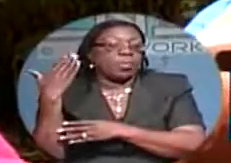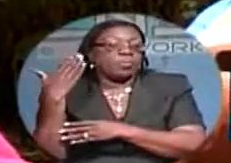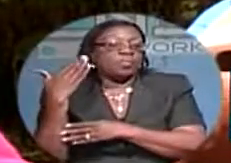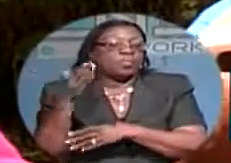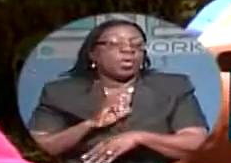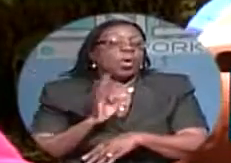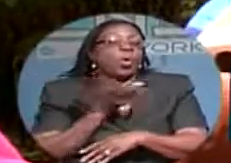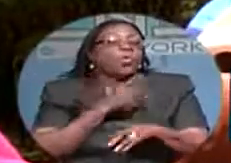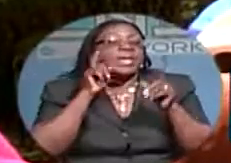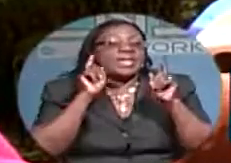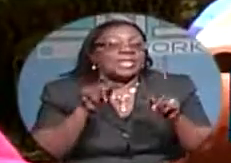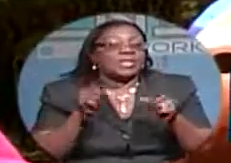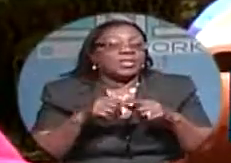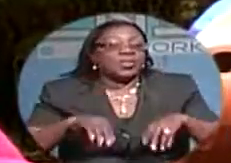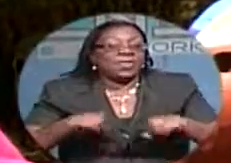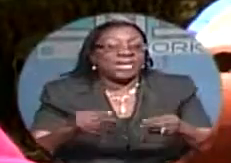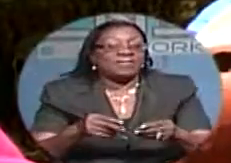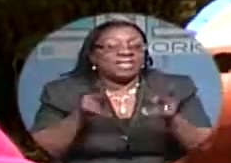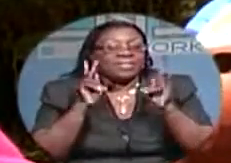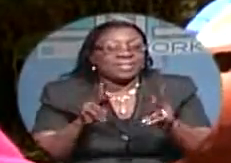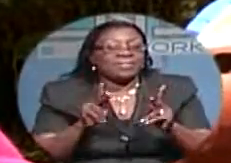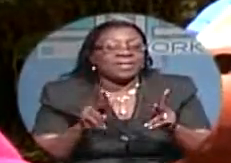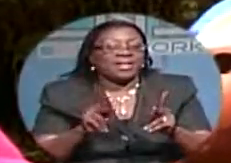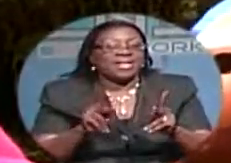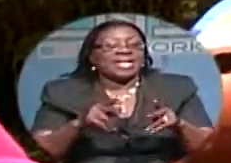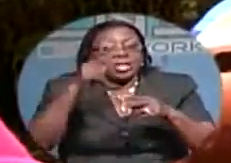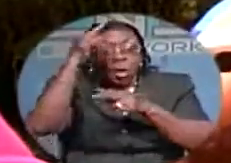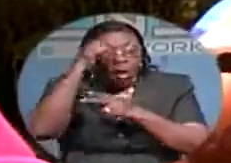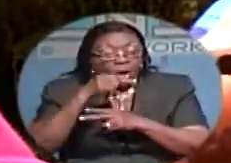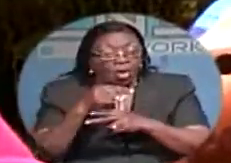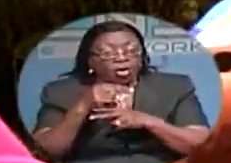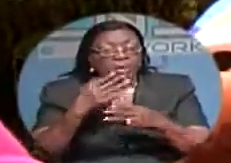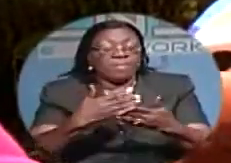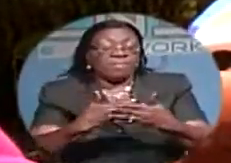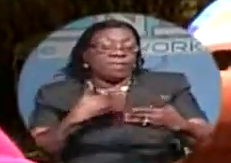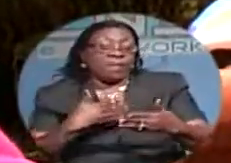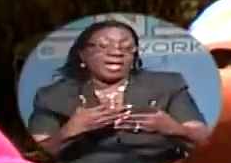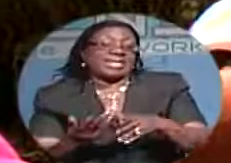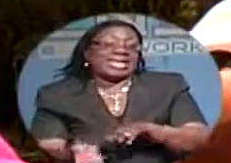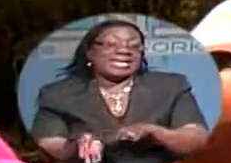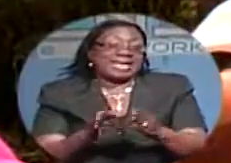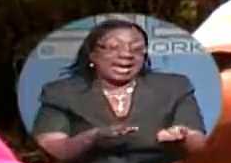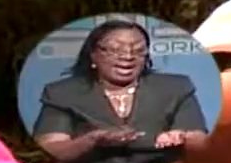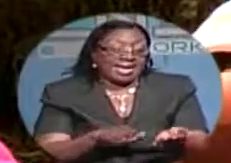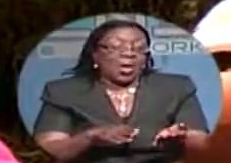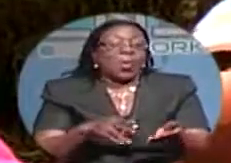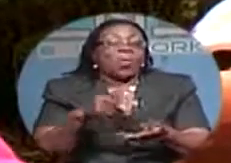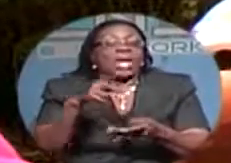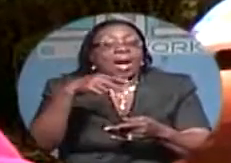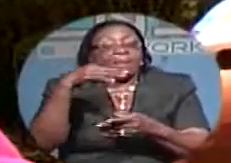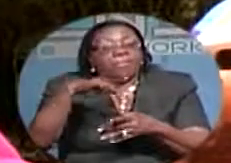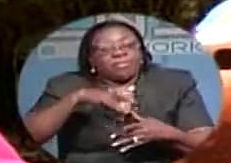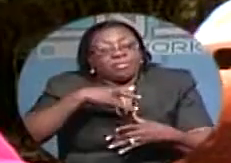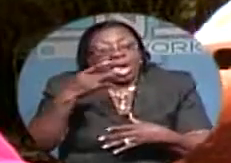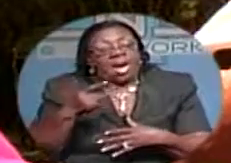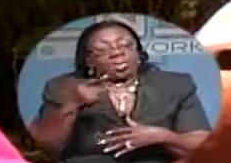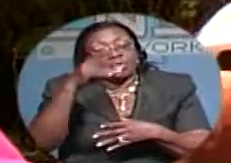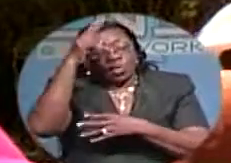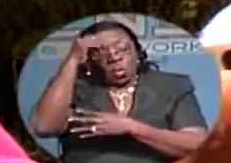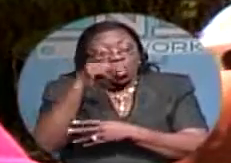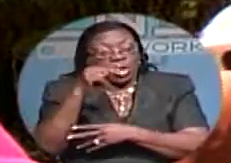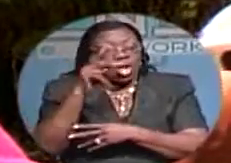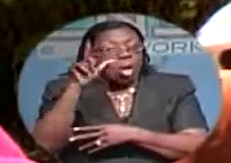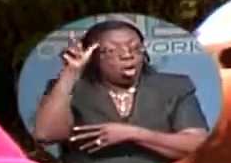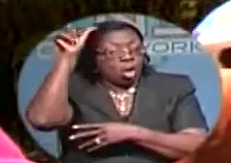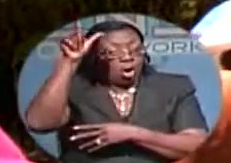you know, we need to give these people their flowers before they pass. So, you know, we're very proud to honor Lauren. And Lauren and all his children,